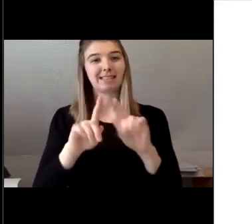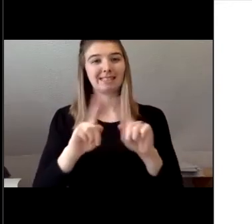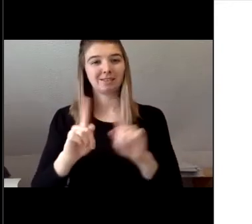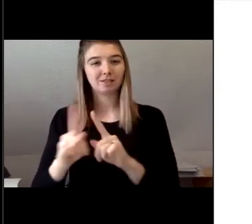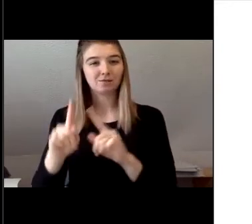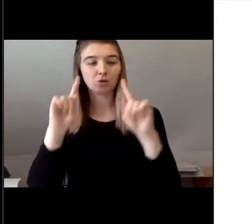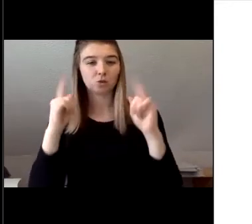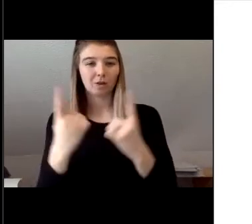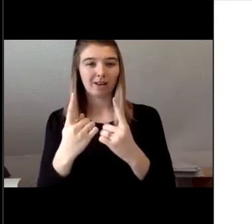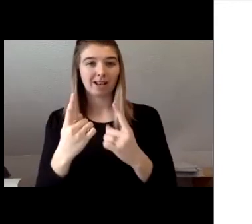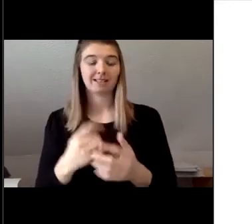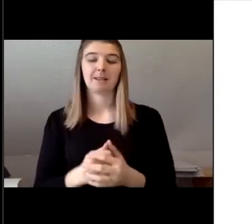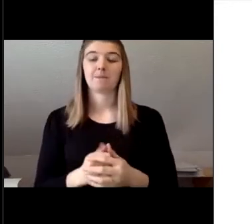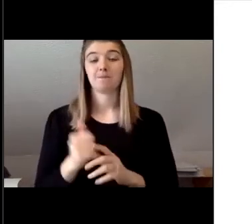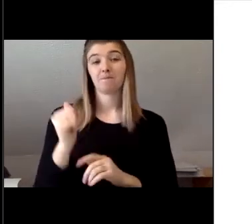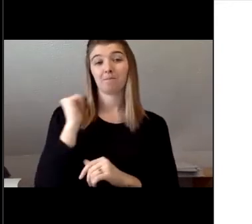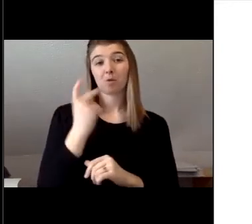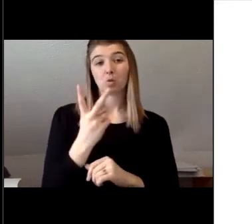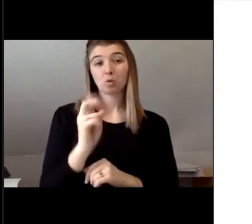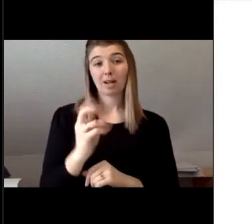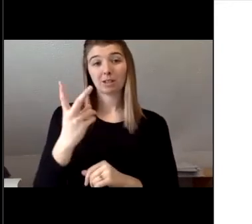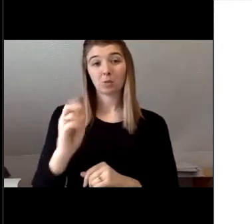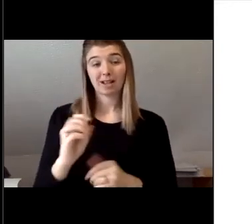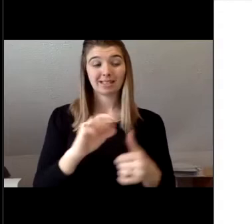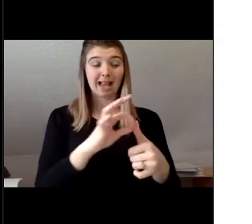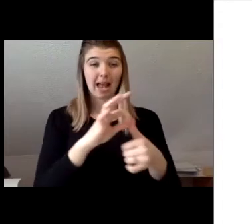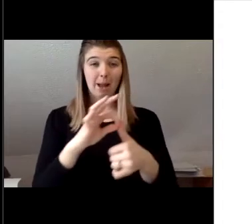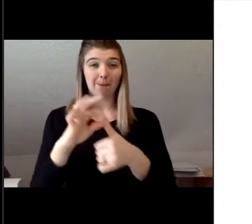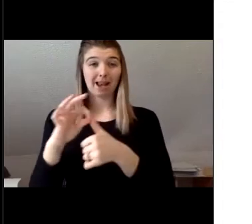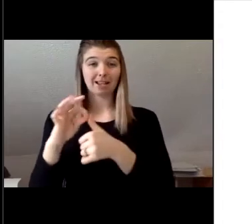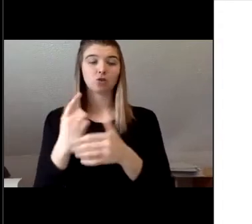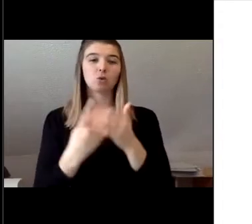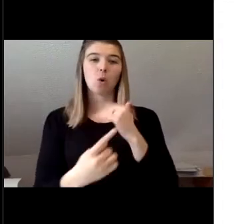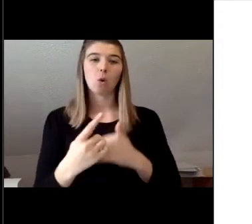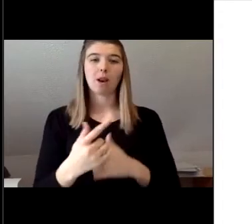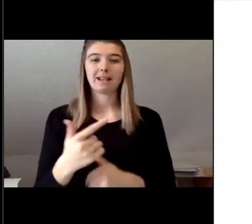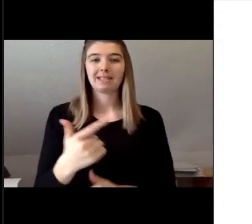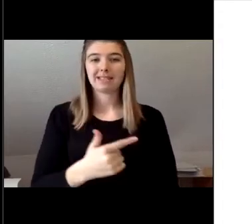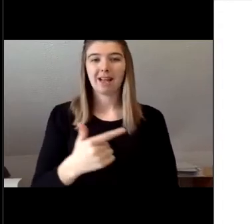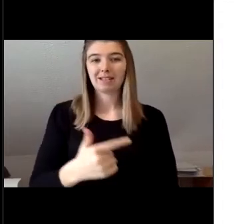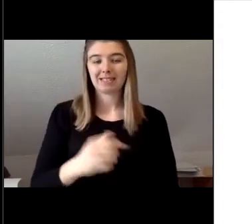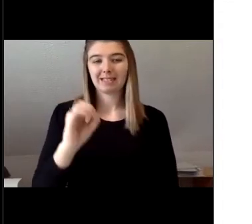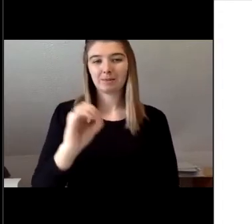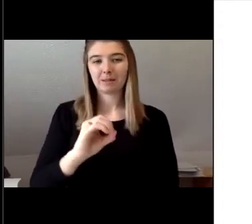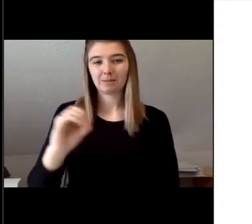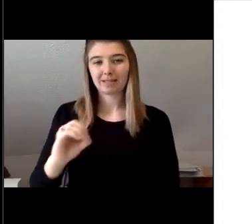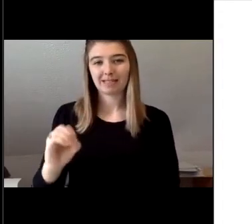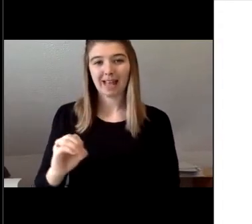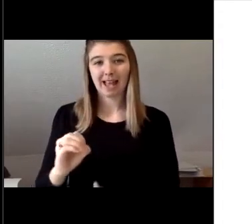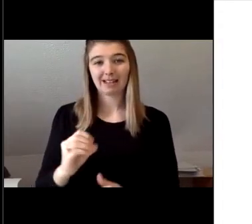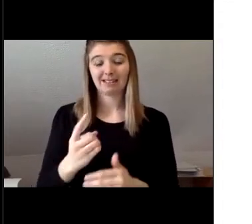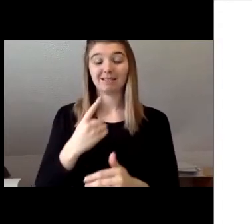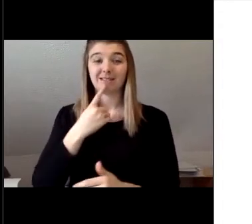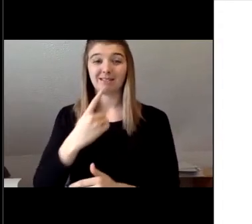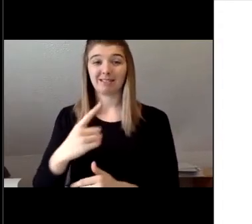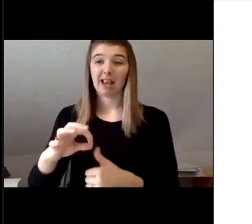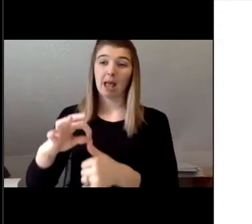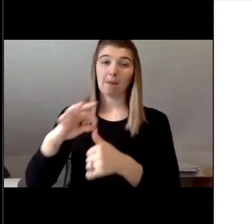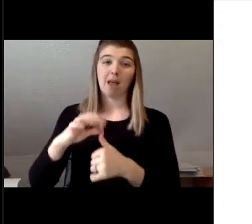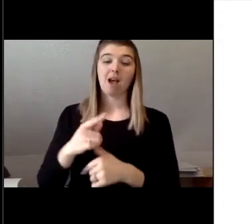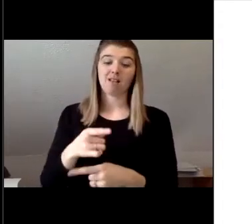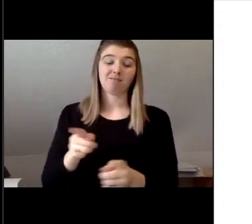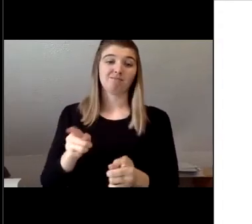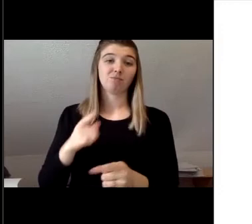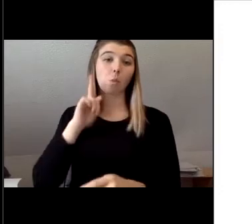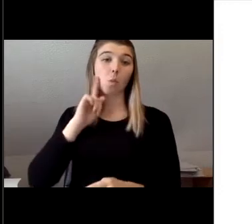the applications in 2020, only 17% of applicants in chemistry identified as women. This is